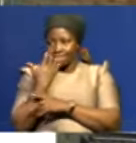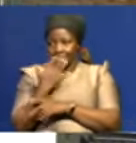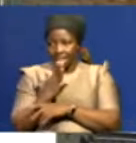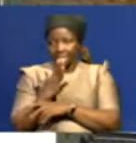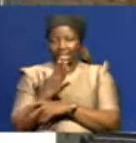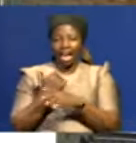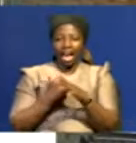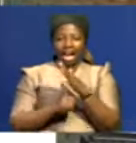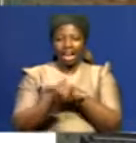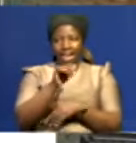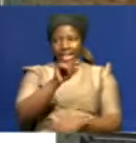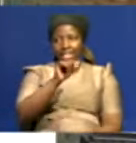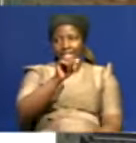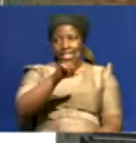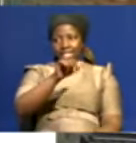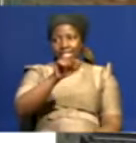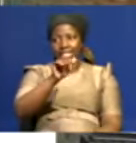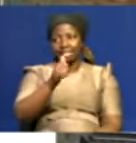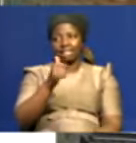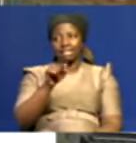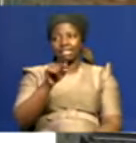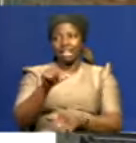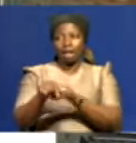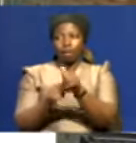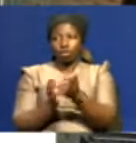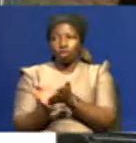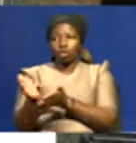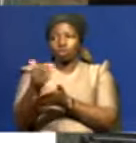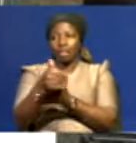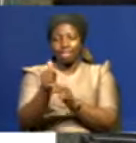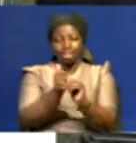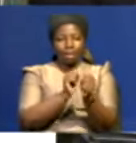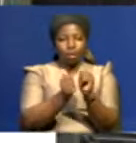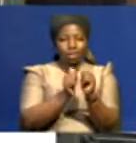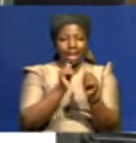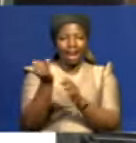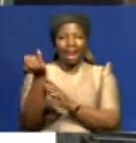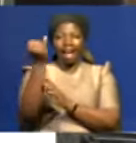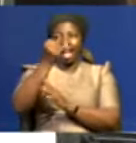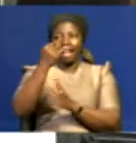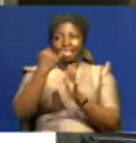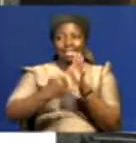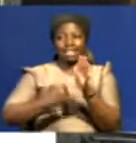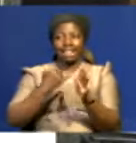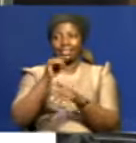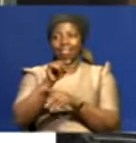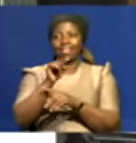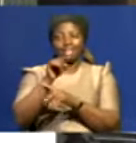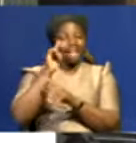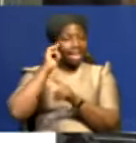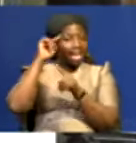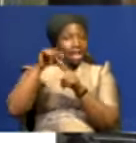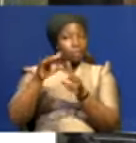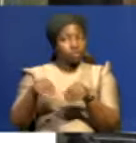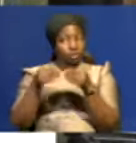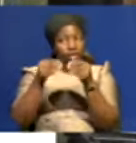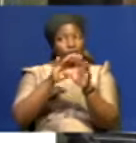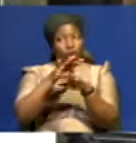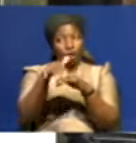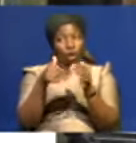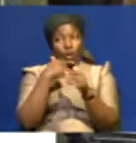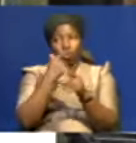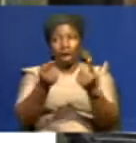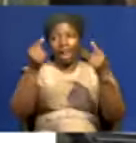initiative, it says all about consolidating the sports and arts industry. And this initiative seeks to give all those who will come and